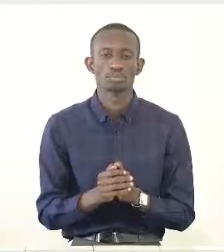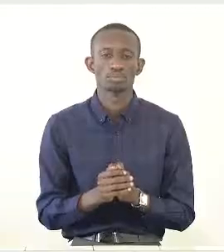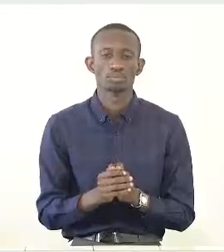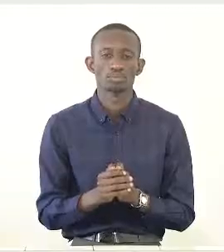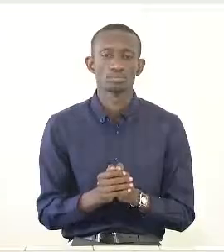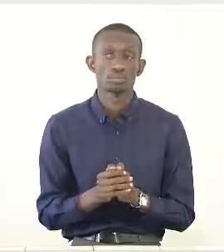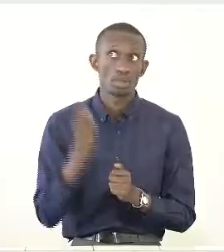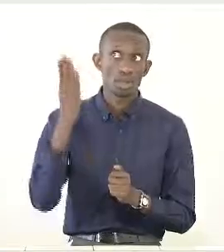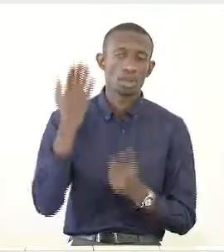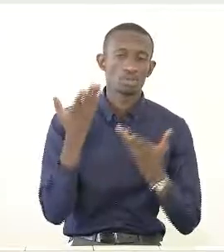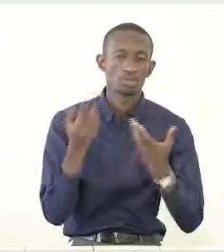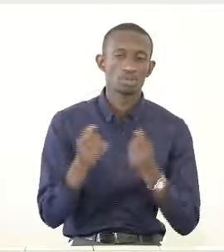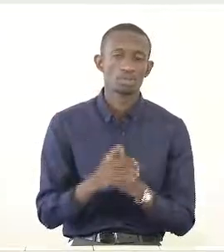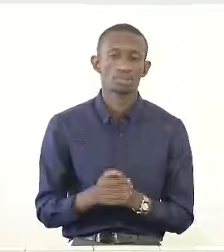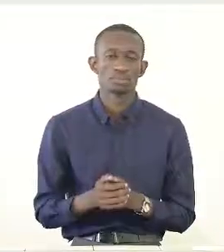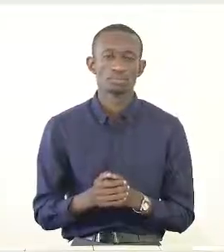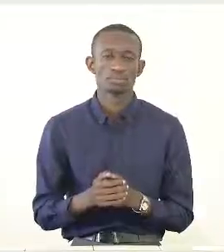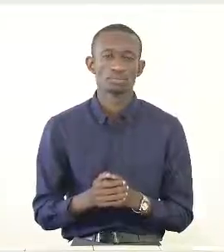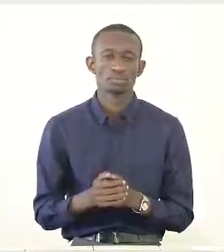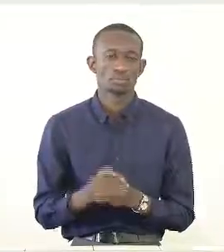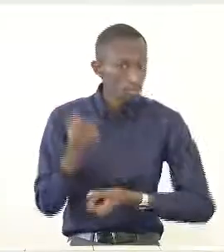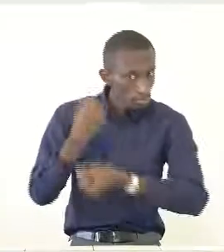the activity.